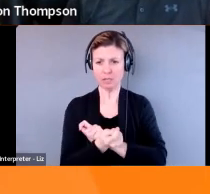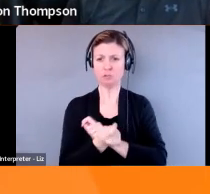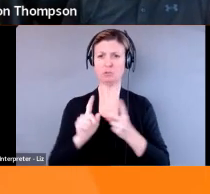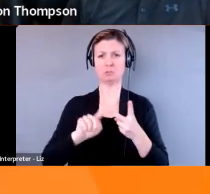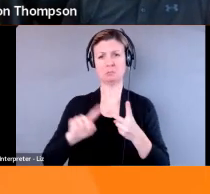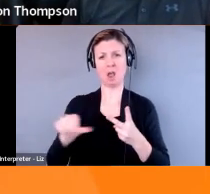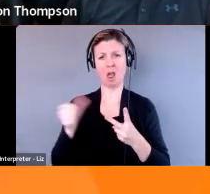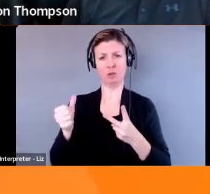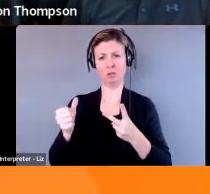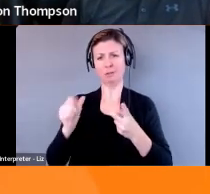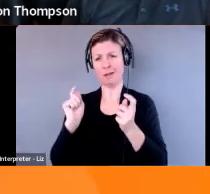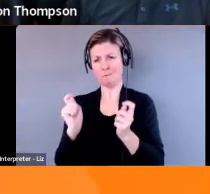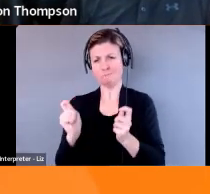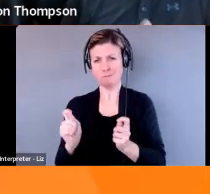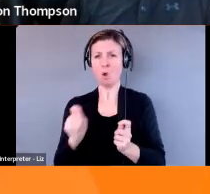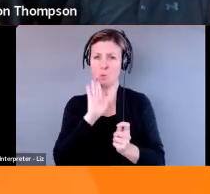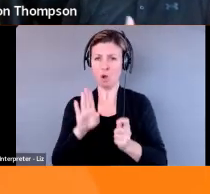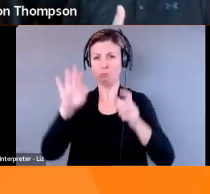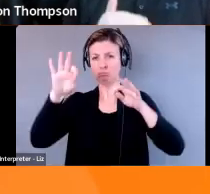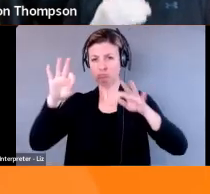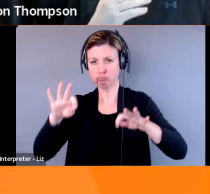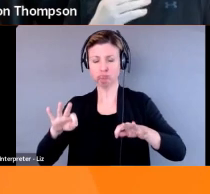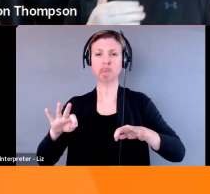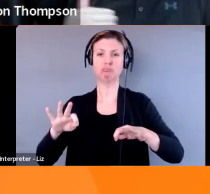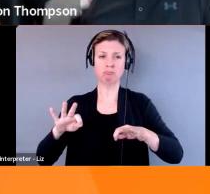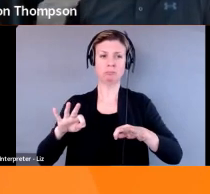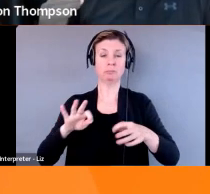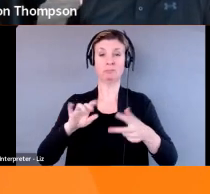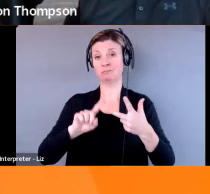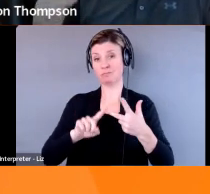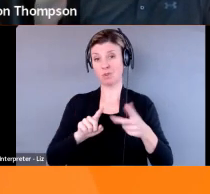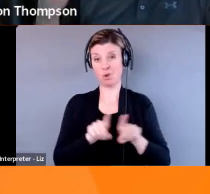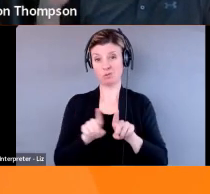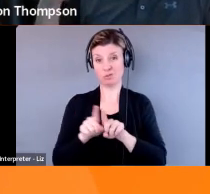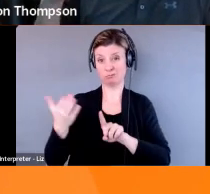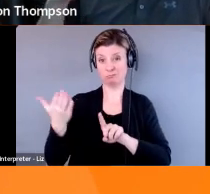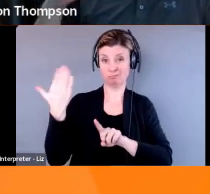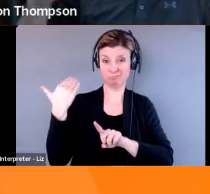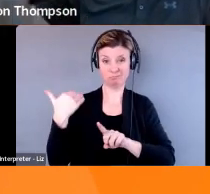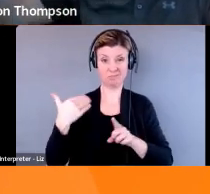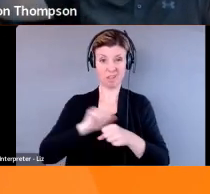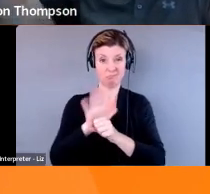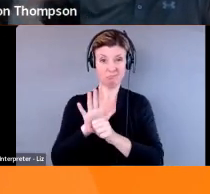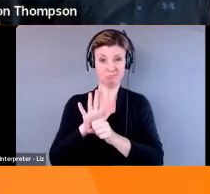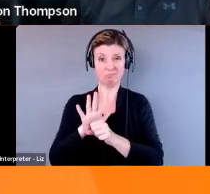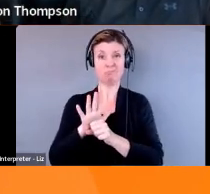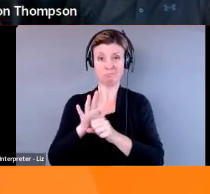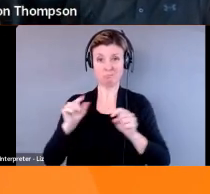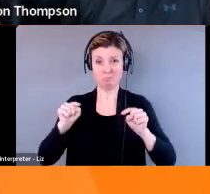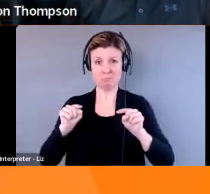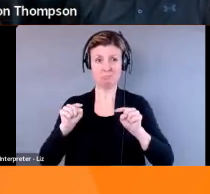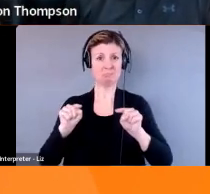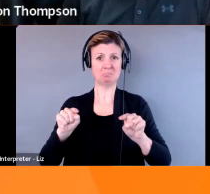talk about, as well as just what's happened through the pandemic and kind of what are we still seeing in terms